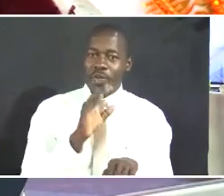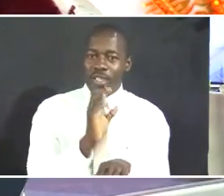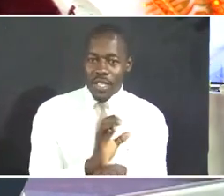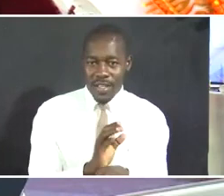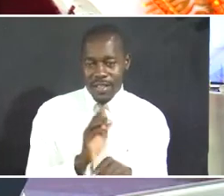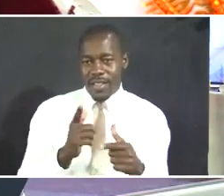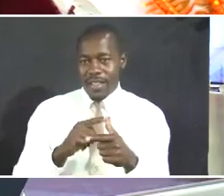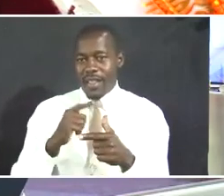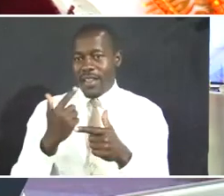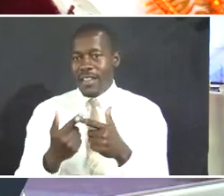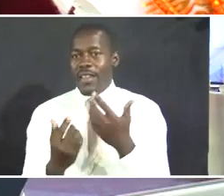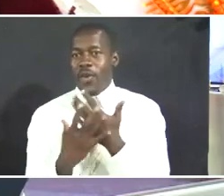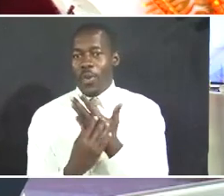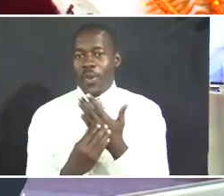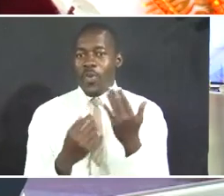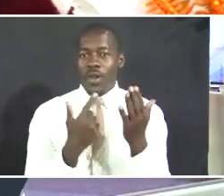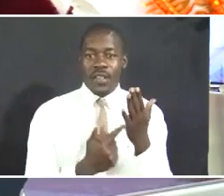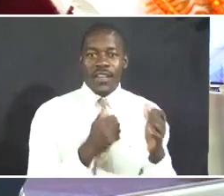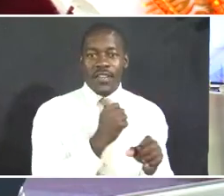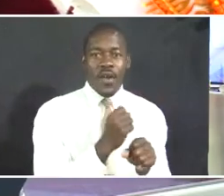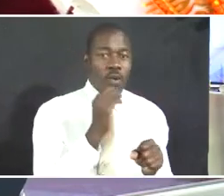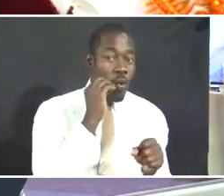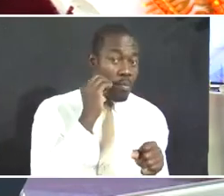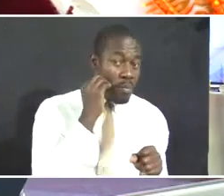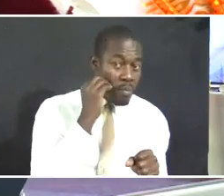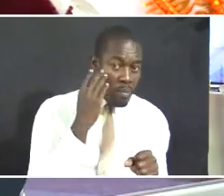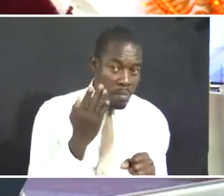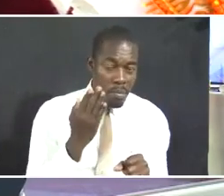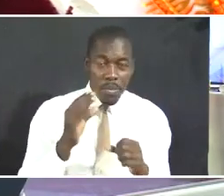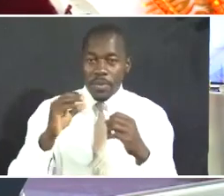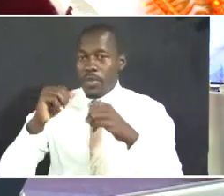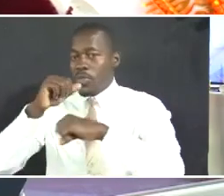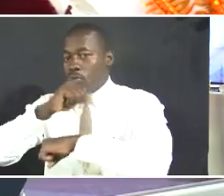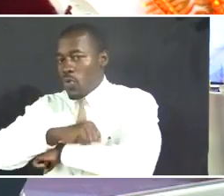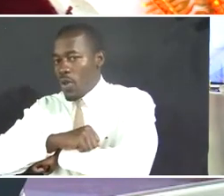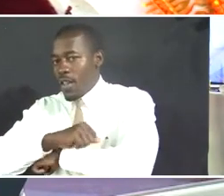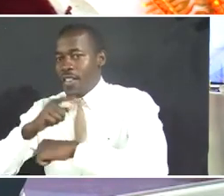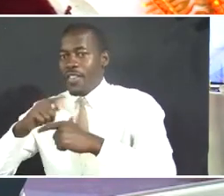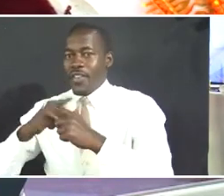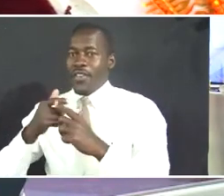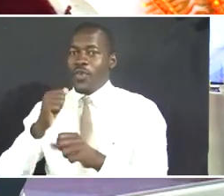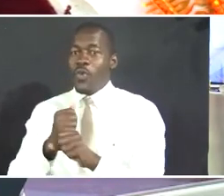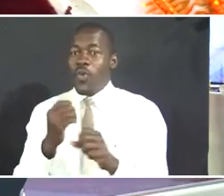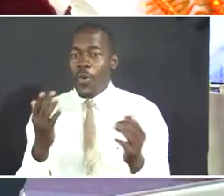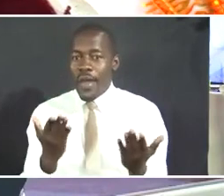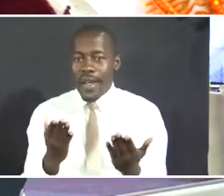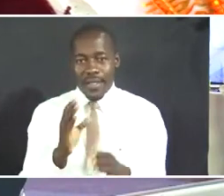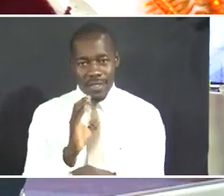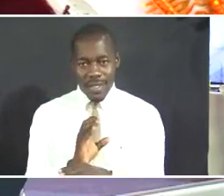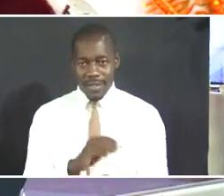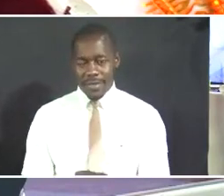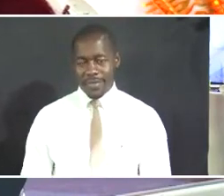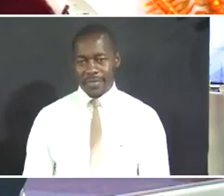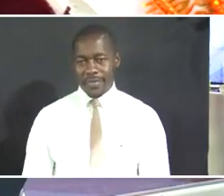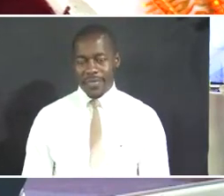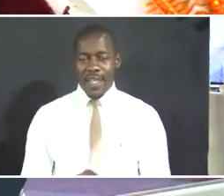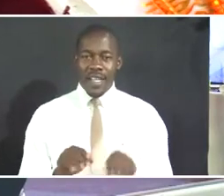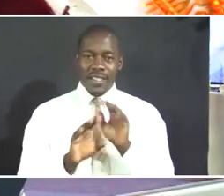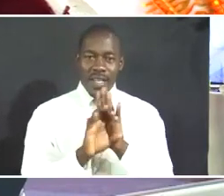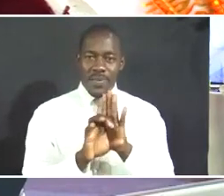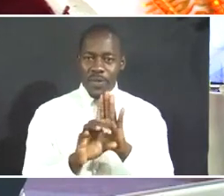done their best at home and the church has done their best, but they are taken to schools where we don't emphasize on holistic